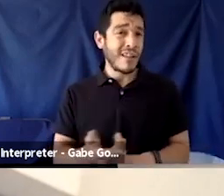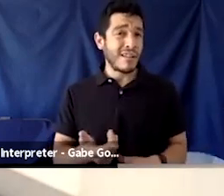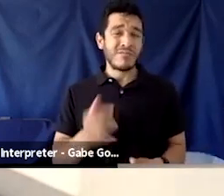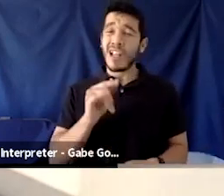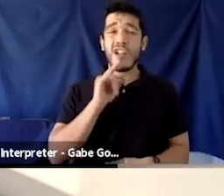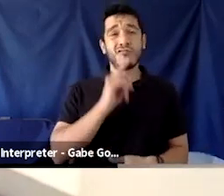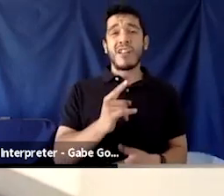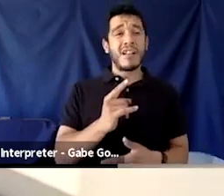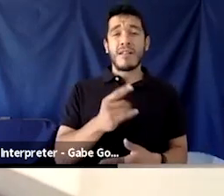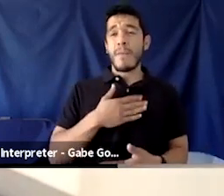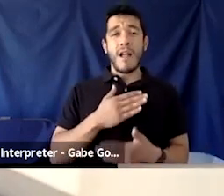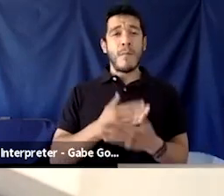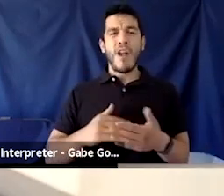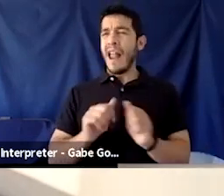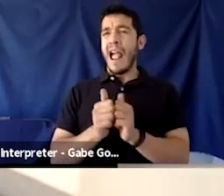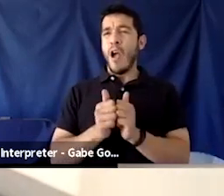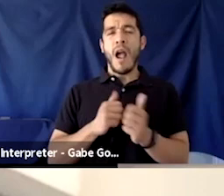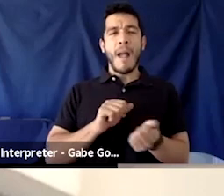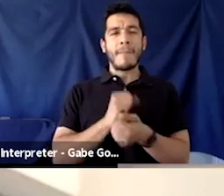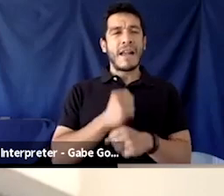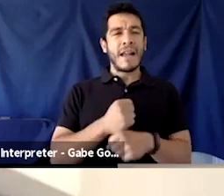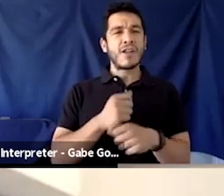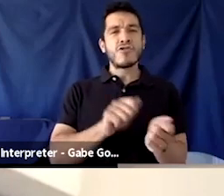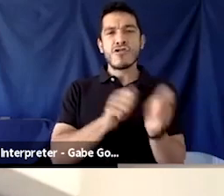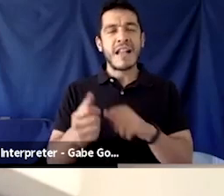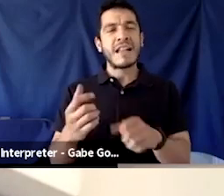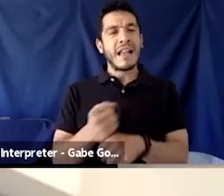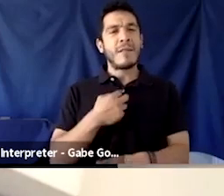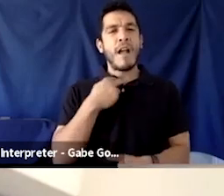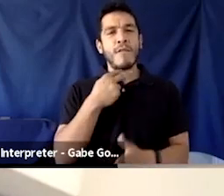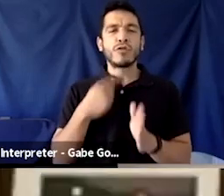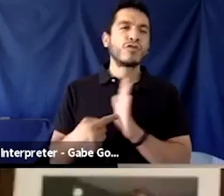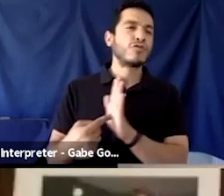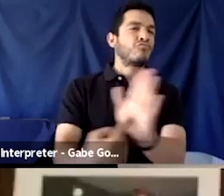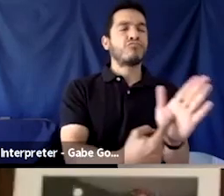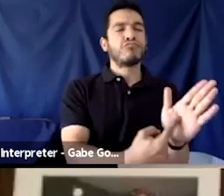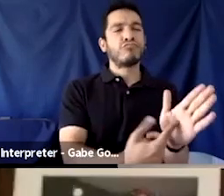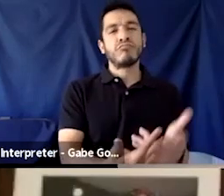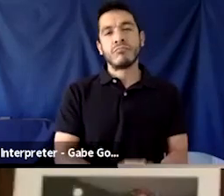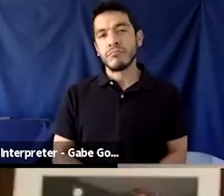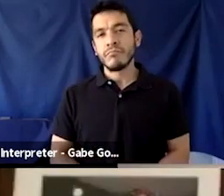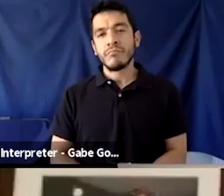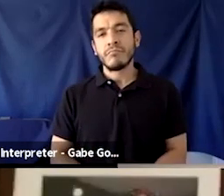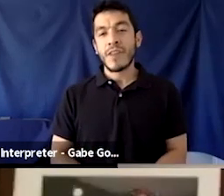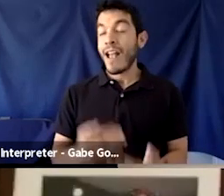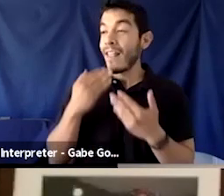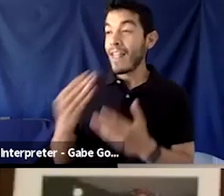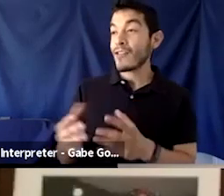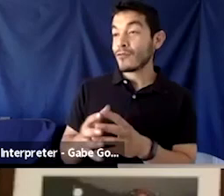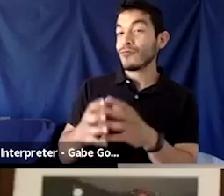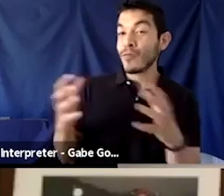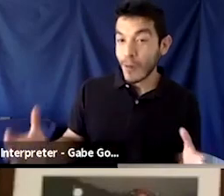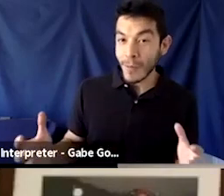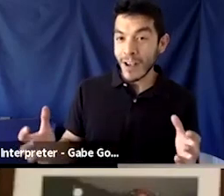the part of it. How do we make change and get our voices out there? Thank you so much. So in terms of using